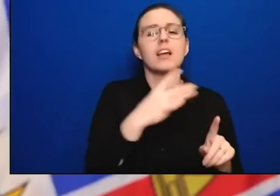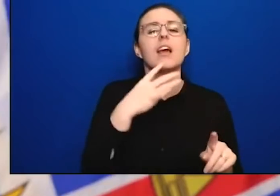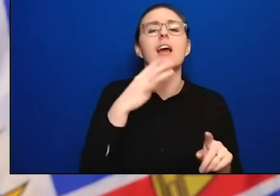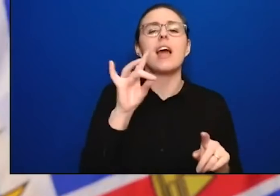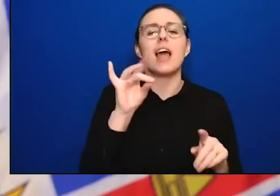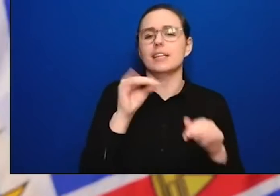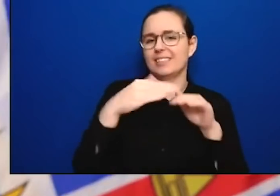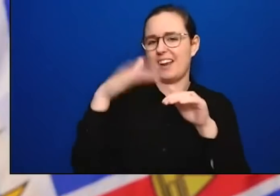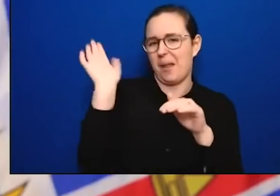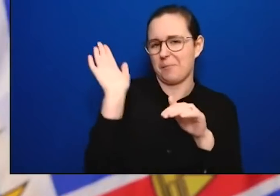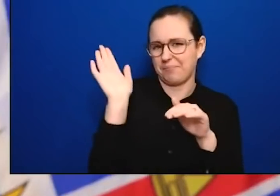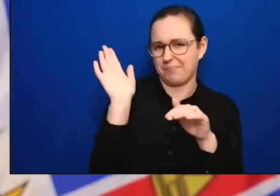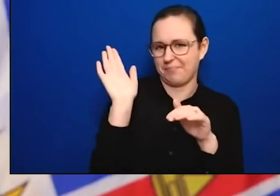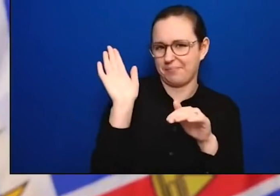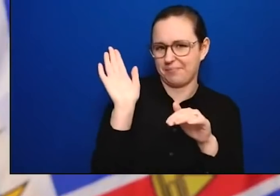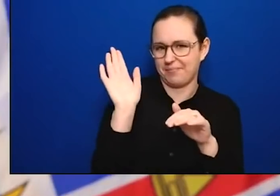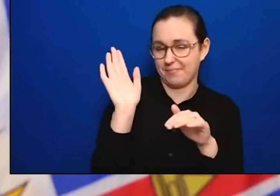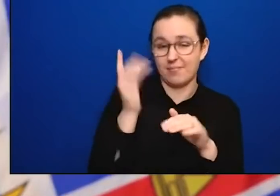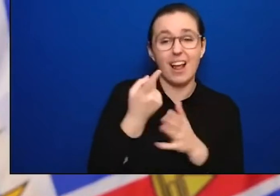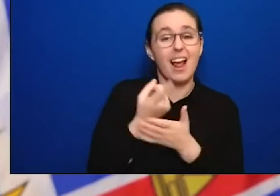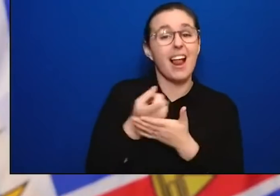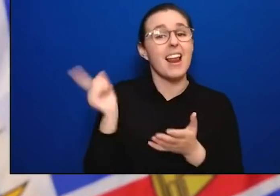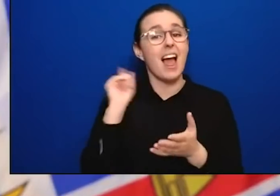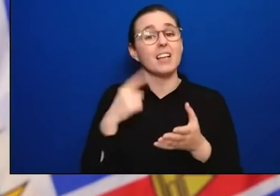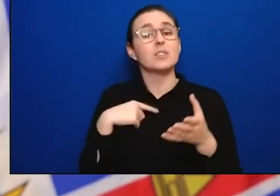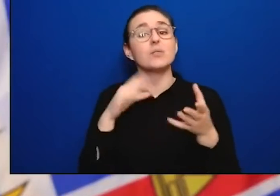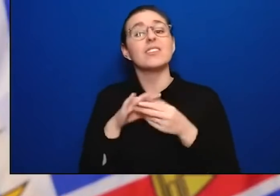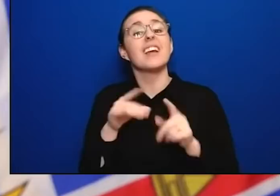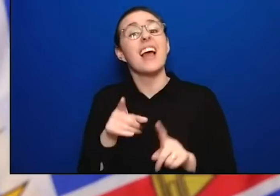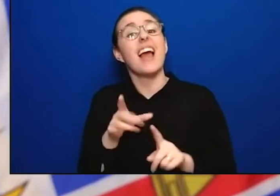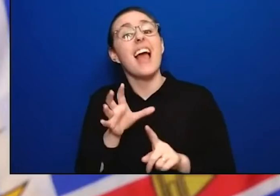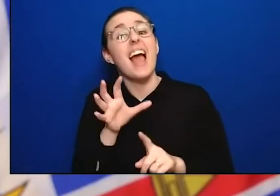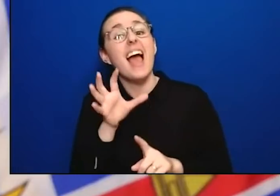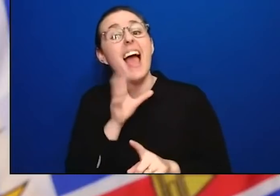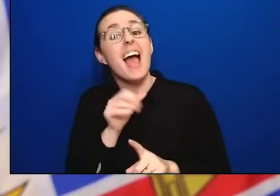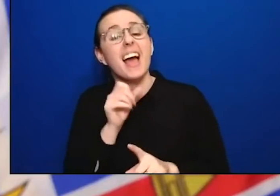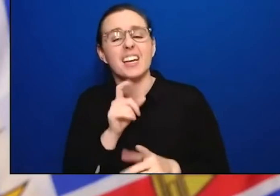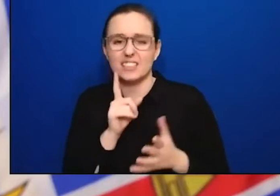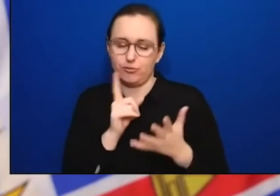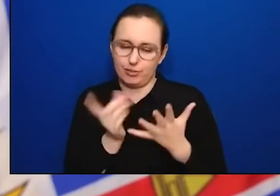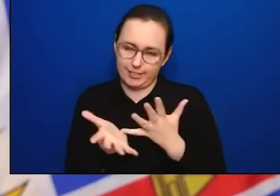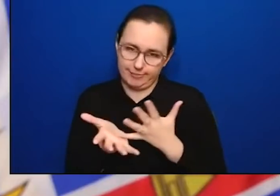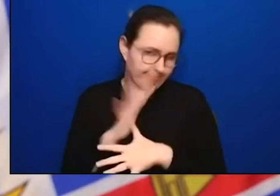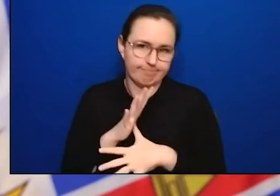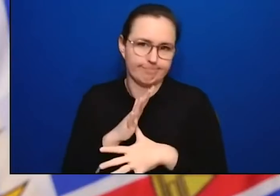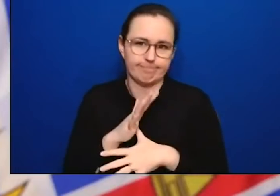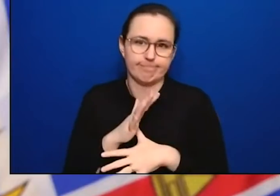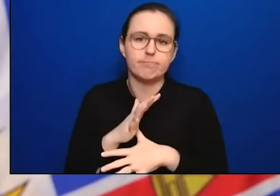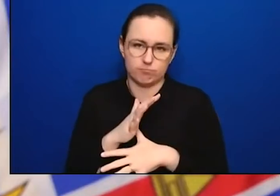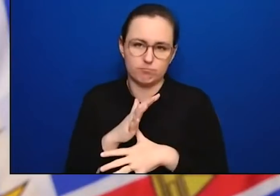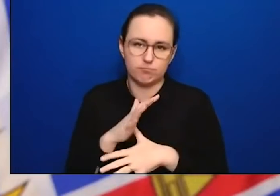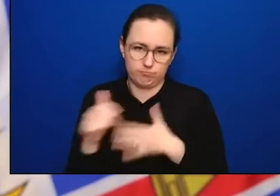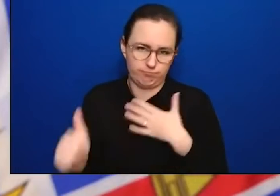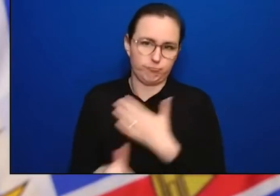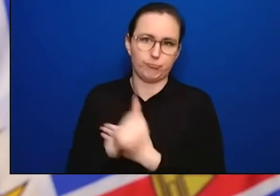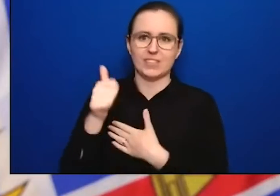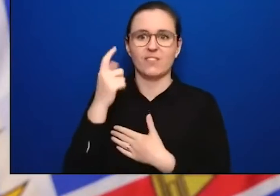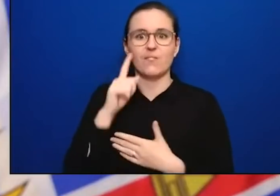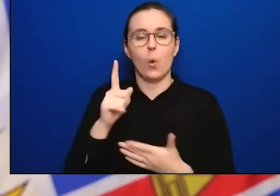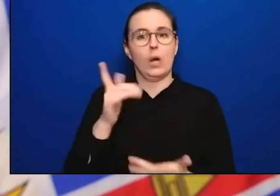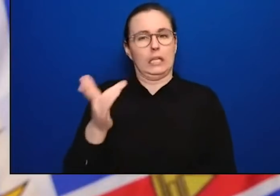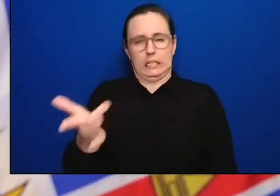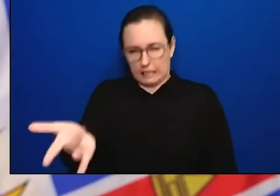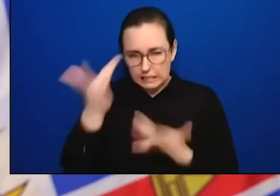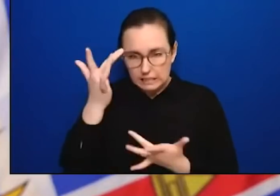again are people over the age of 80. So again, it goes back to what we were talking about last week, with age being the